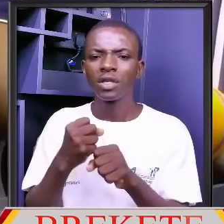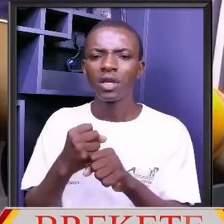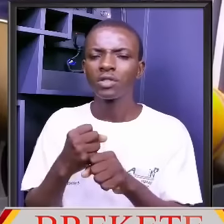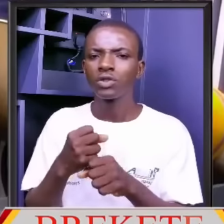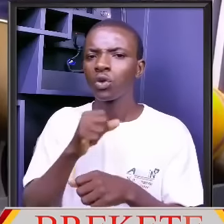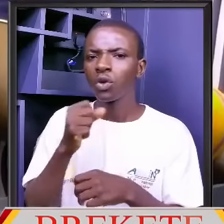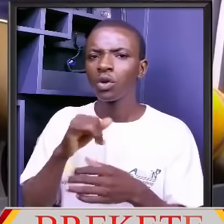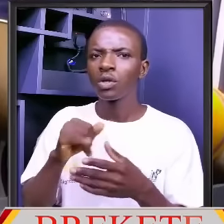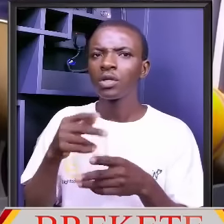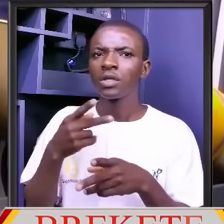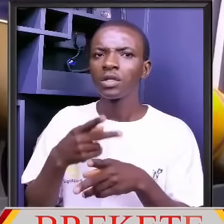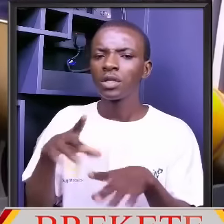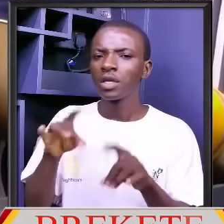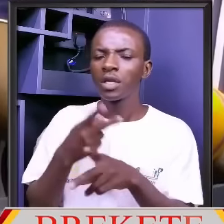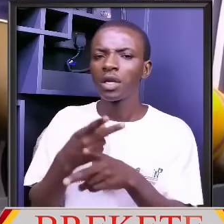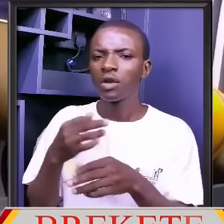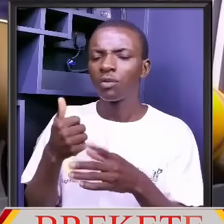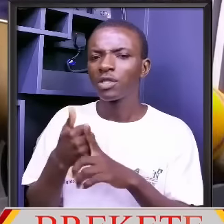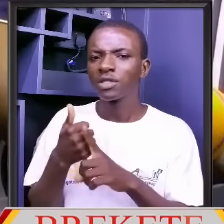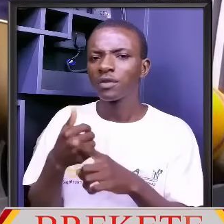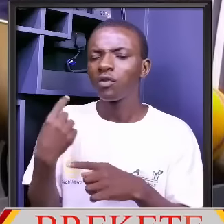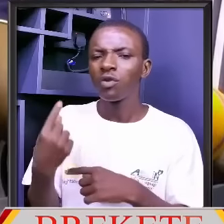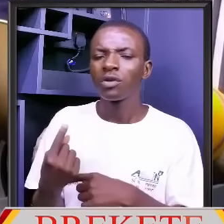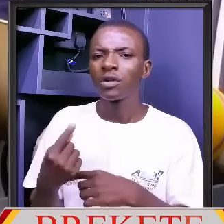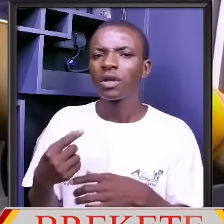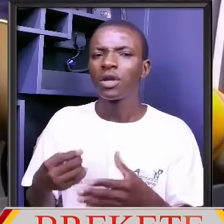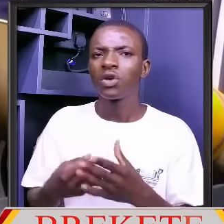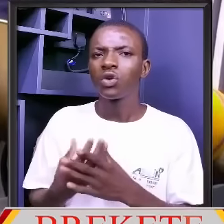started taking care of myself alone.